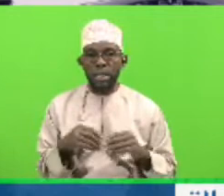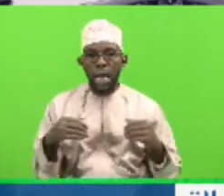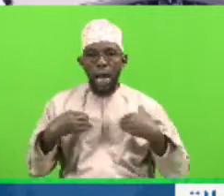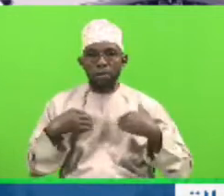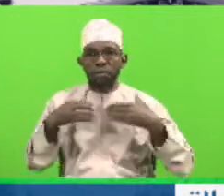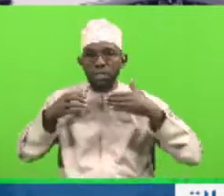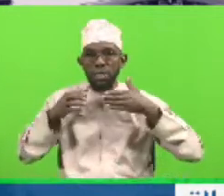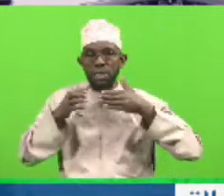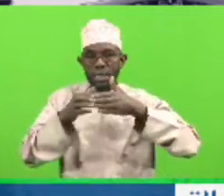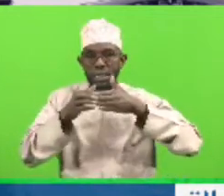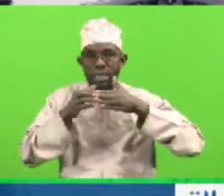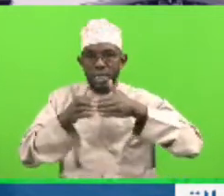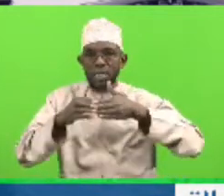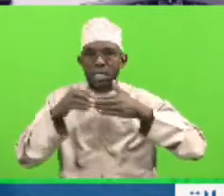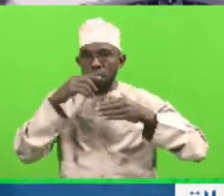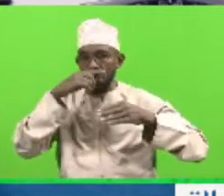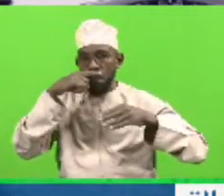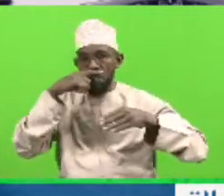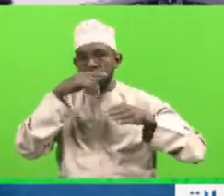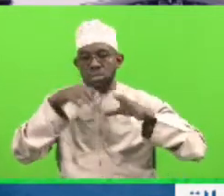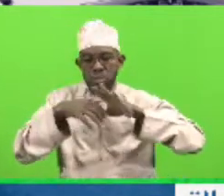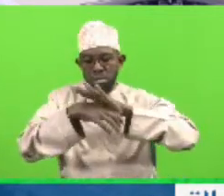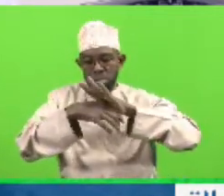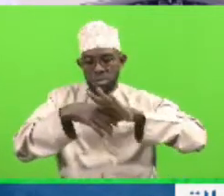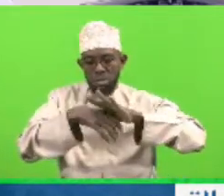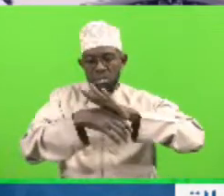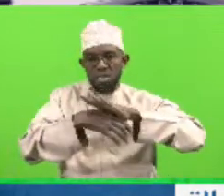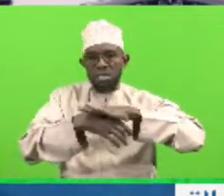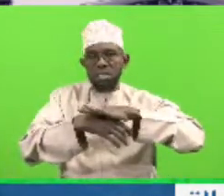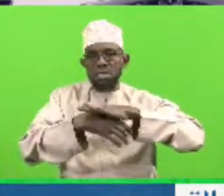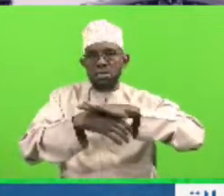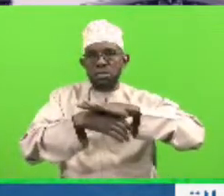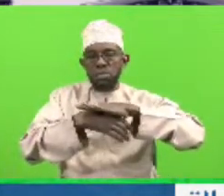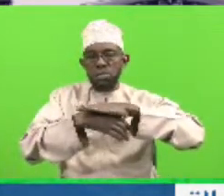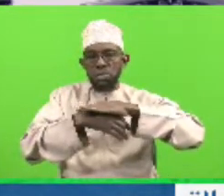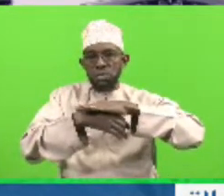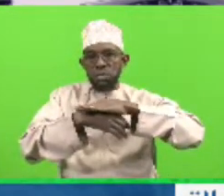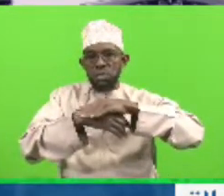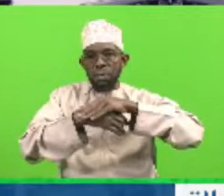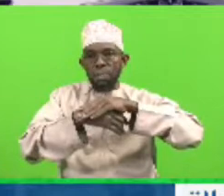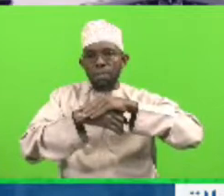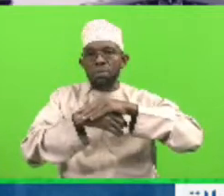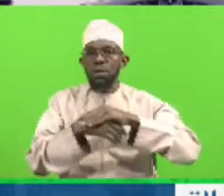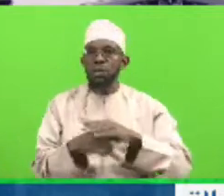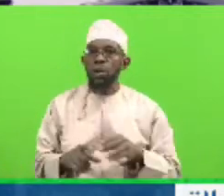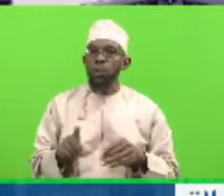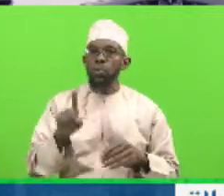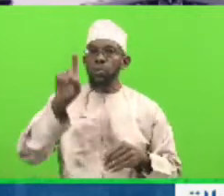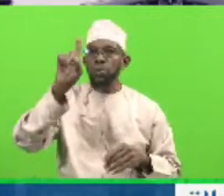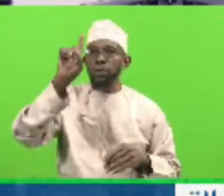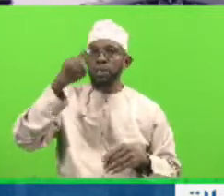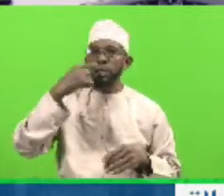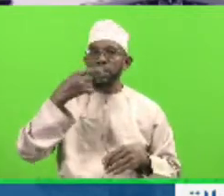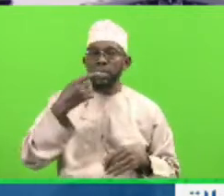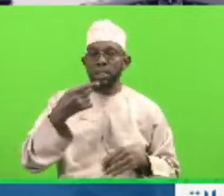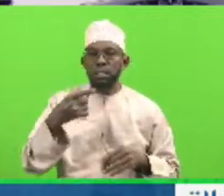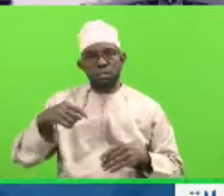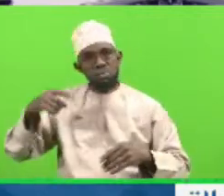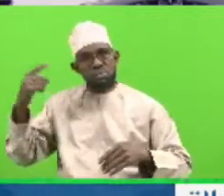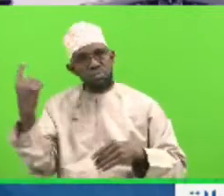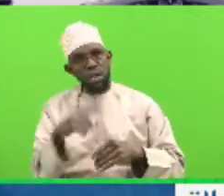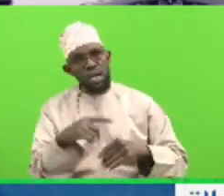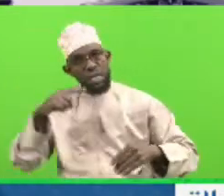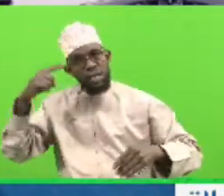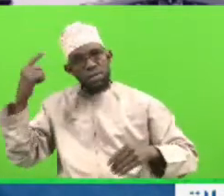engage in homosexuality or sexual intercourse, then Allah subhanahu wa ta'ala says, punish them